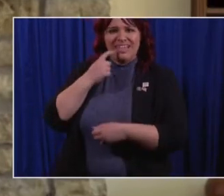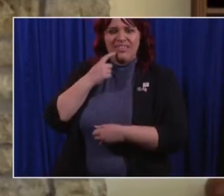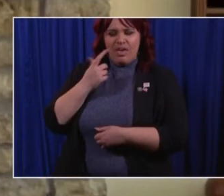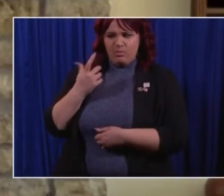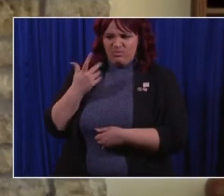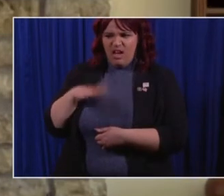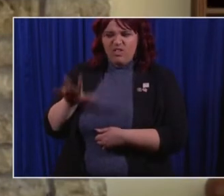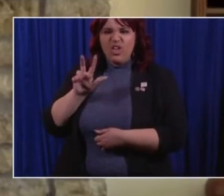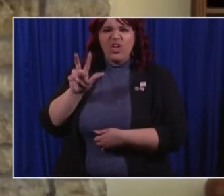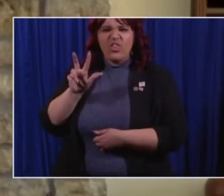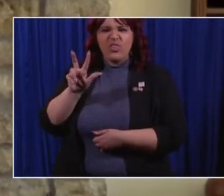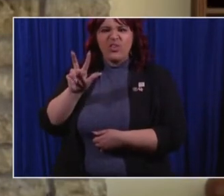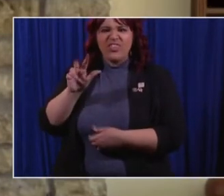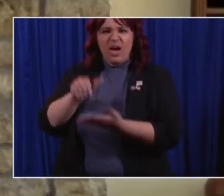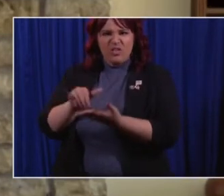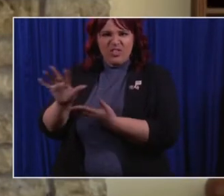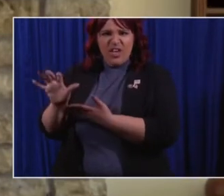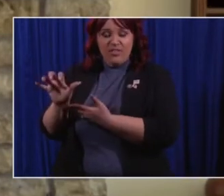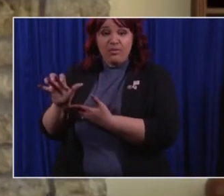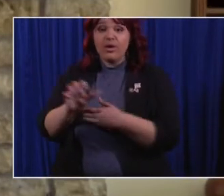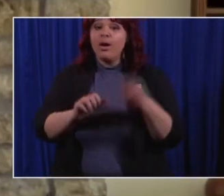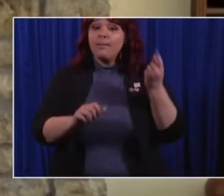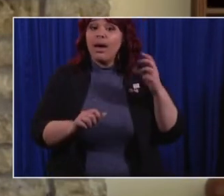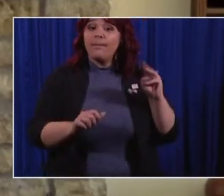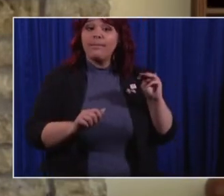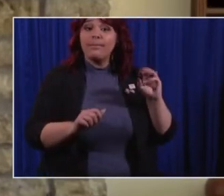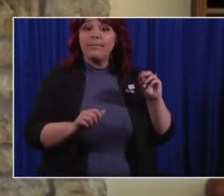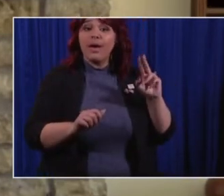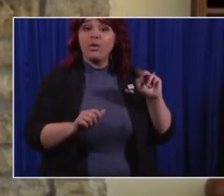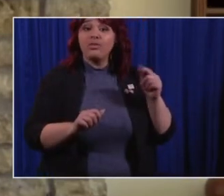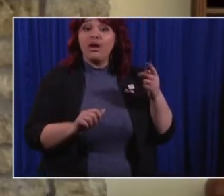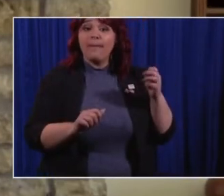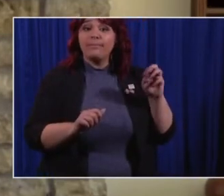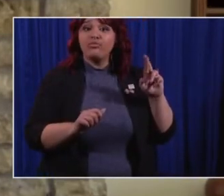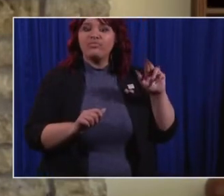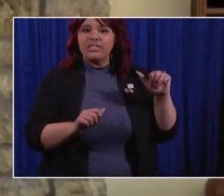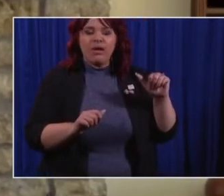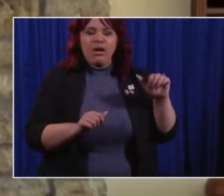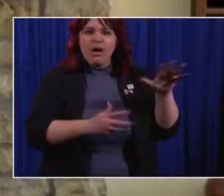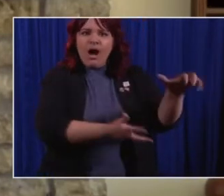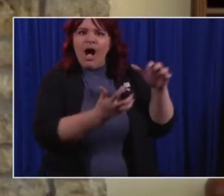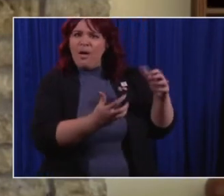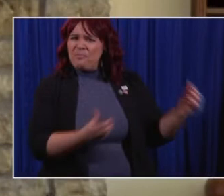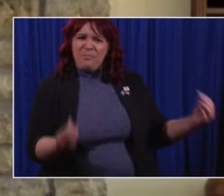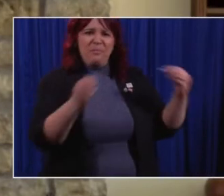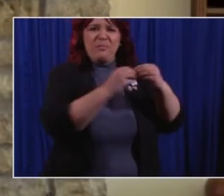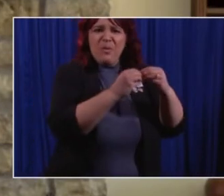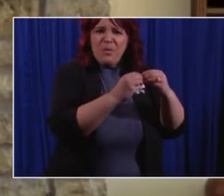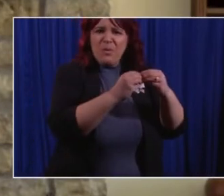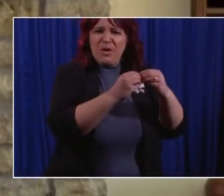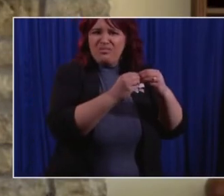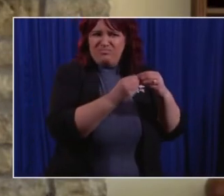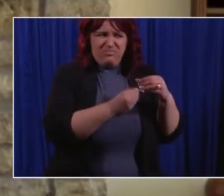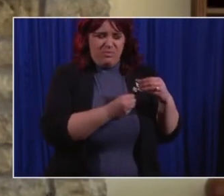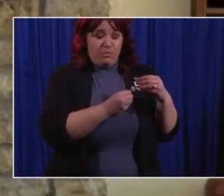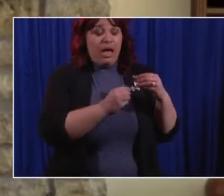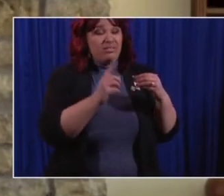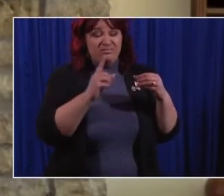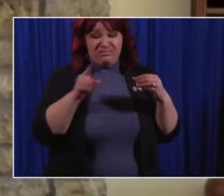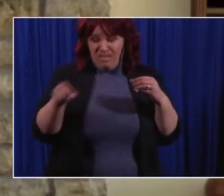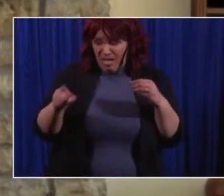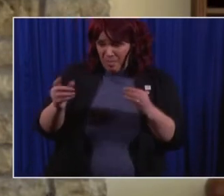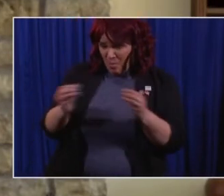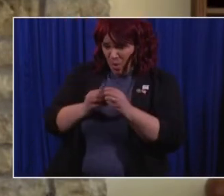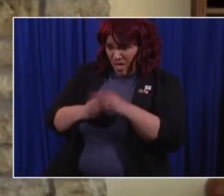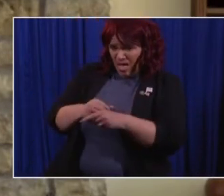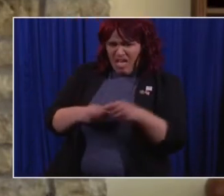while Montgomery County, which is much bigger, is receiving about 1,000 fewer doses. Miami County says it's only receiving 500. How are allocations